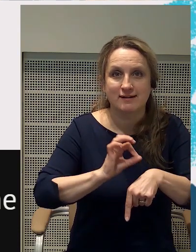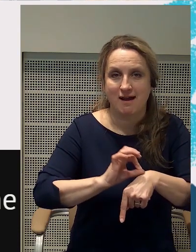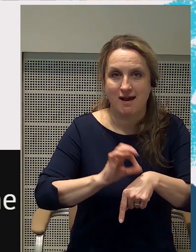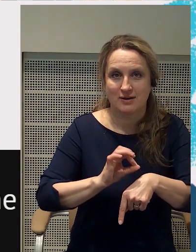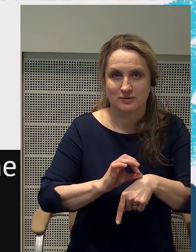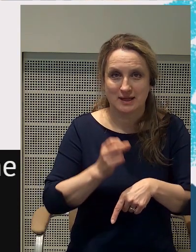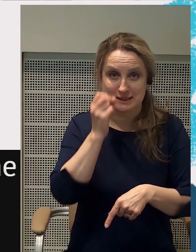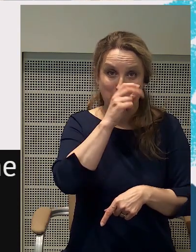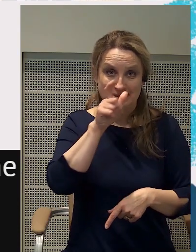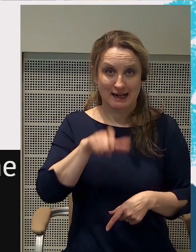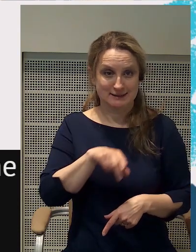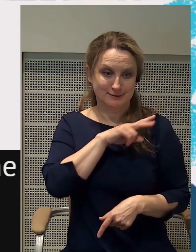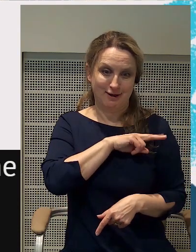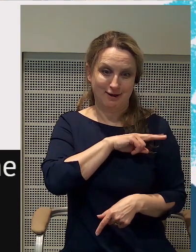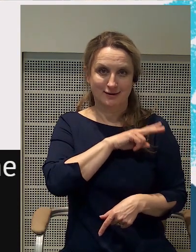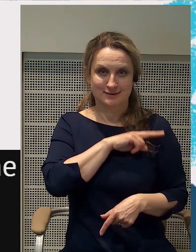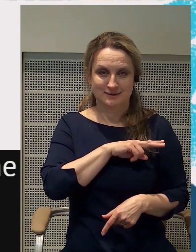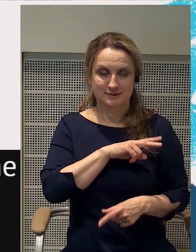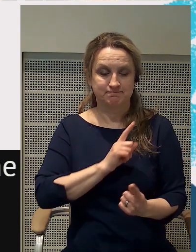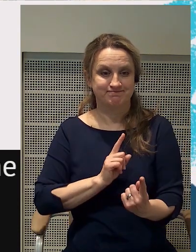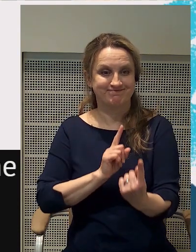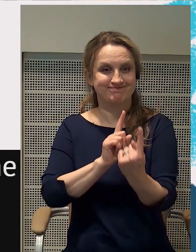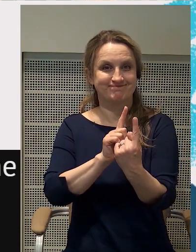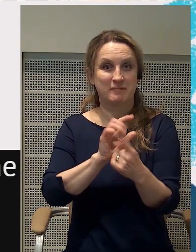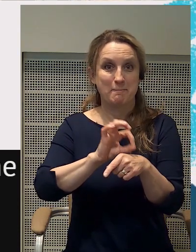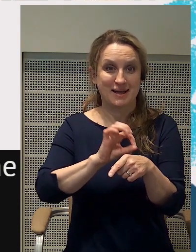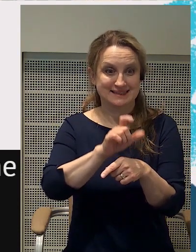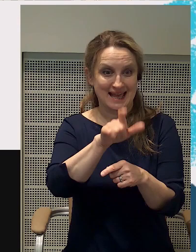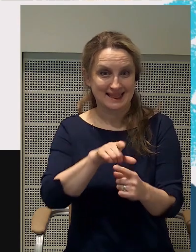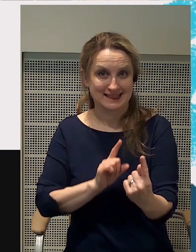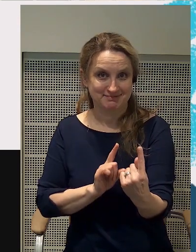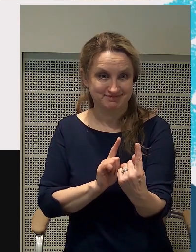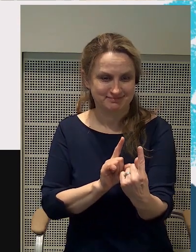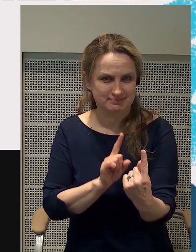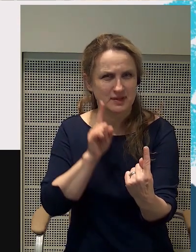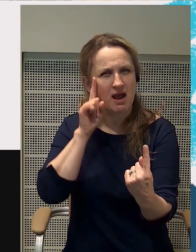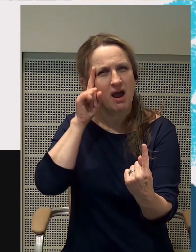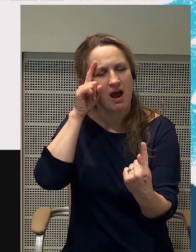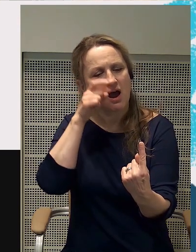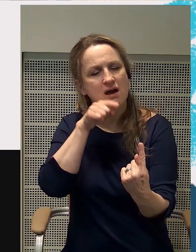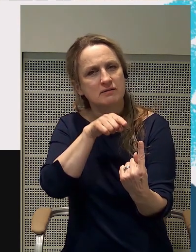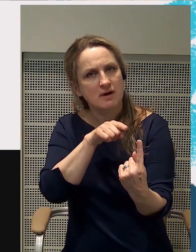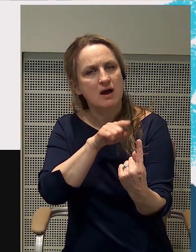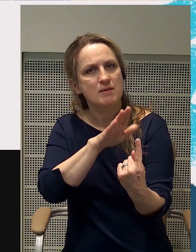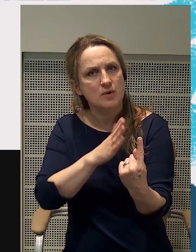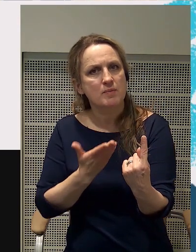it's like to be a patient and what bothers you the most about your disease. But there's proof that we don't